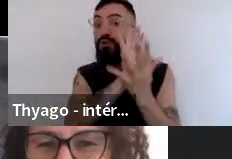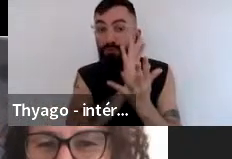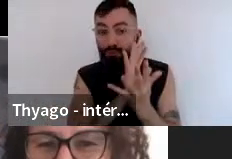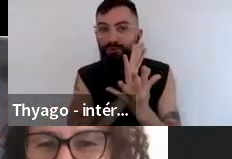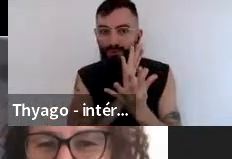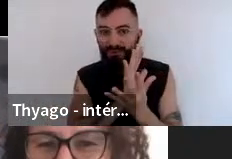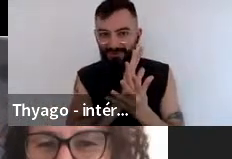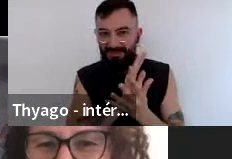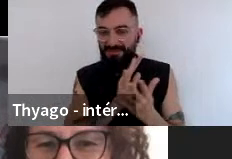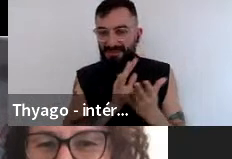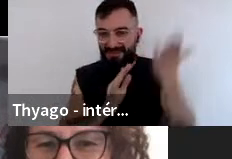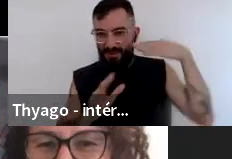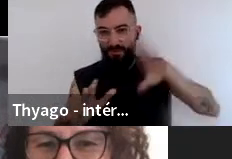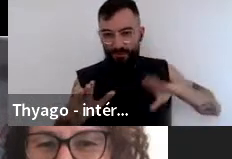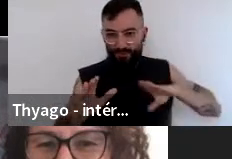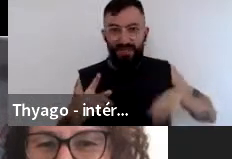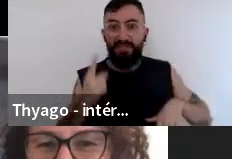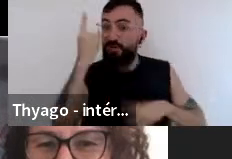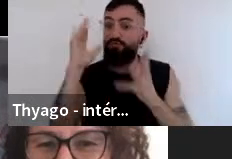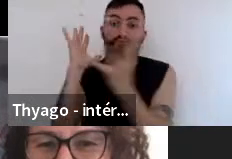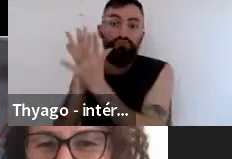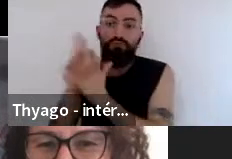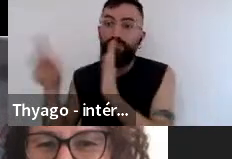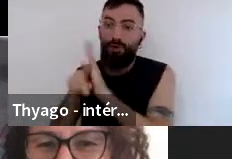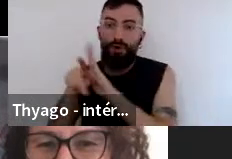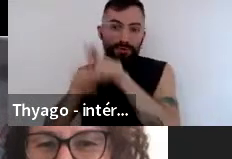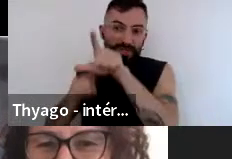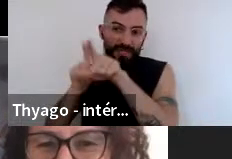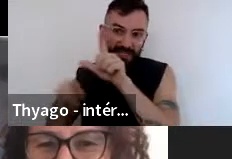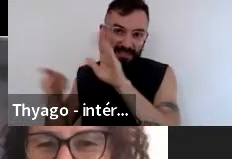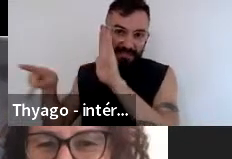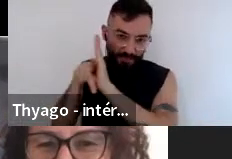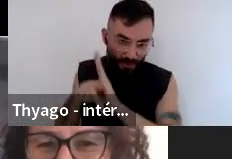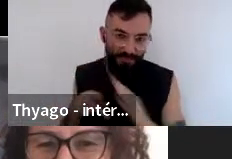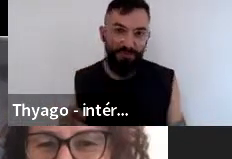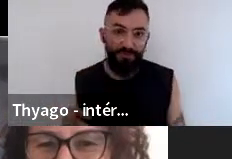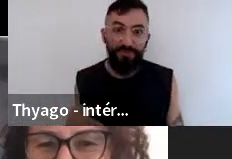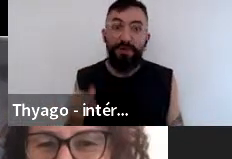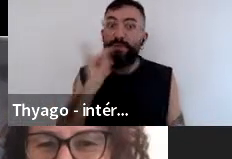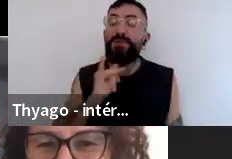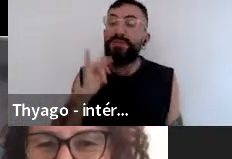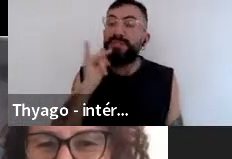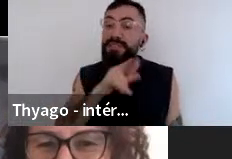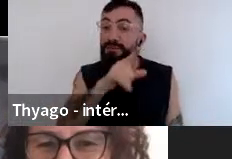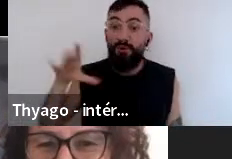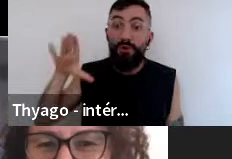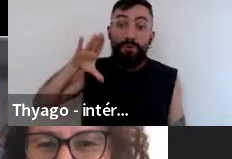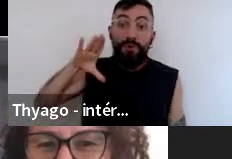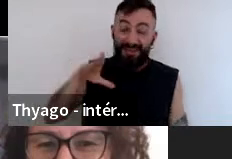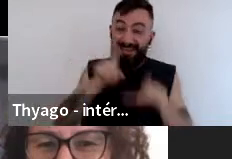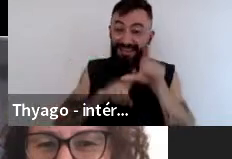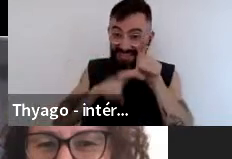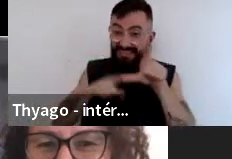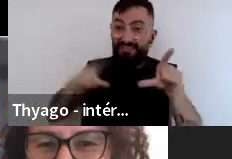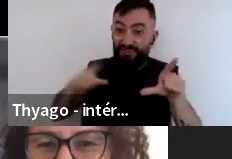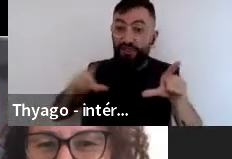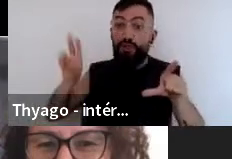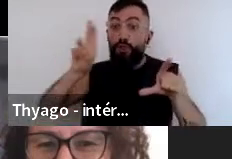signs formed by manual letters. So they refer to the corresponding Portuguese toponym.